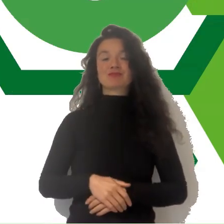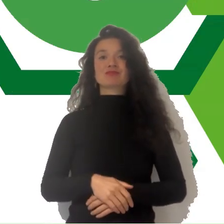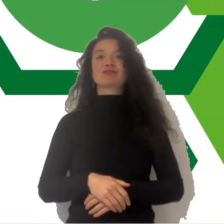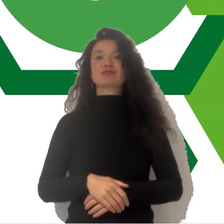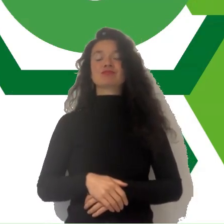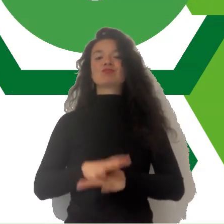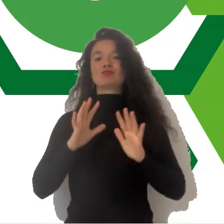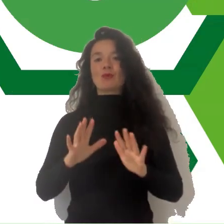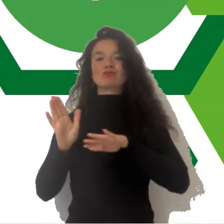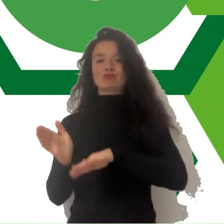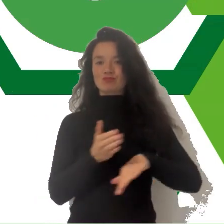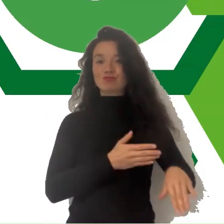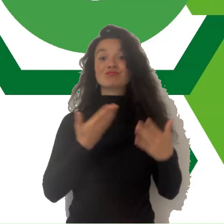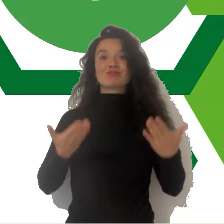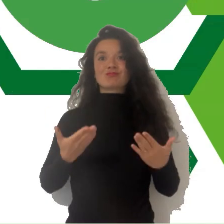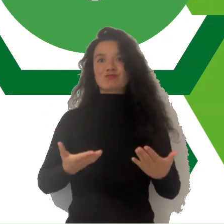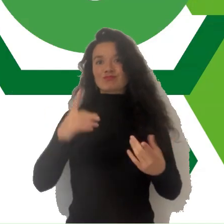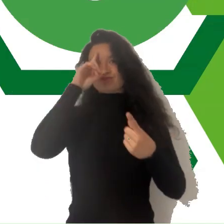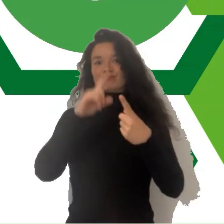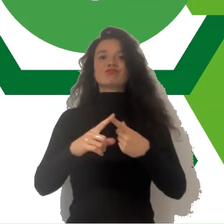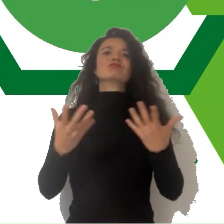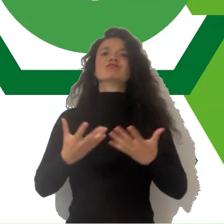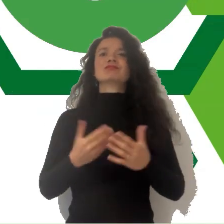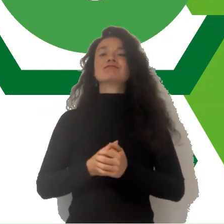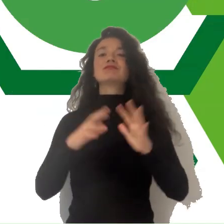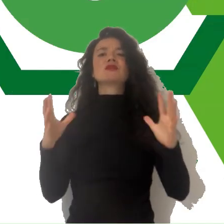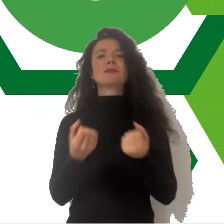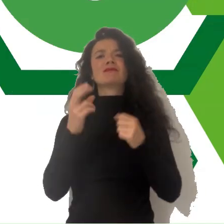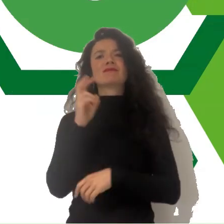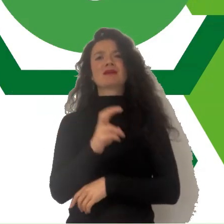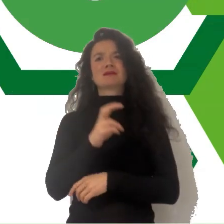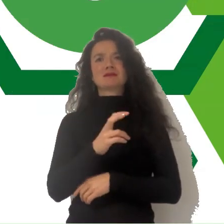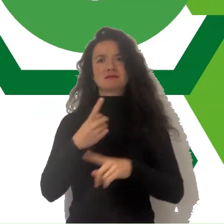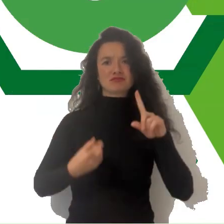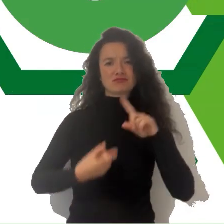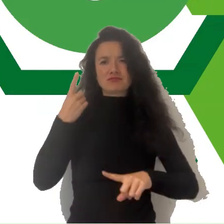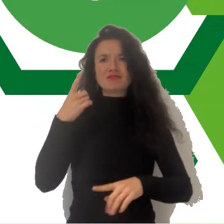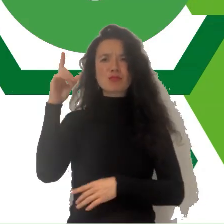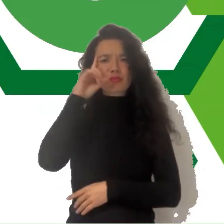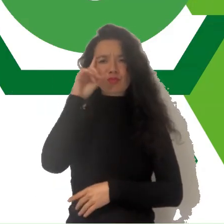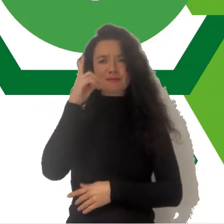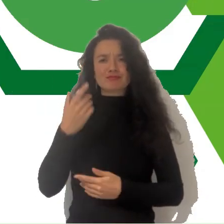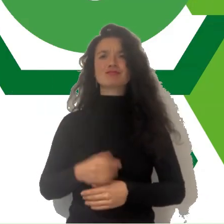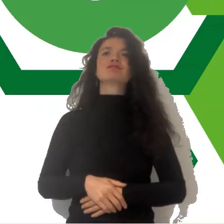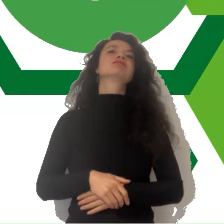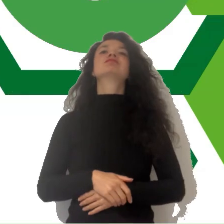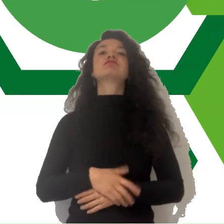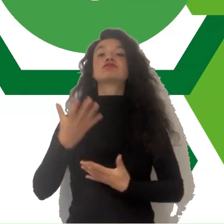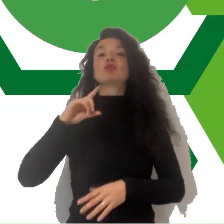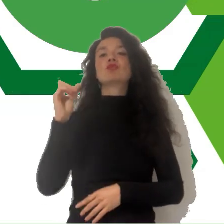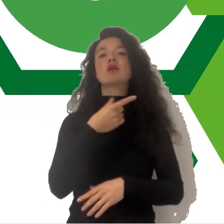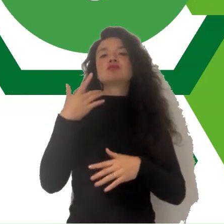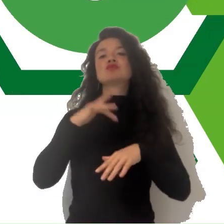unfortunately affecting our environment badly. All of these examples are some